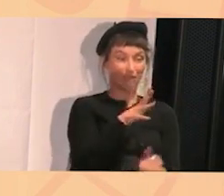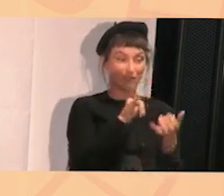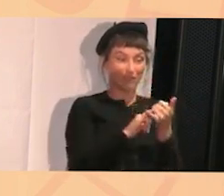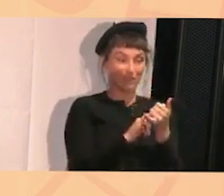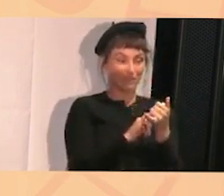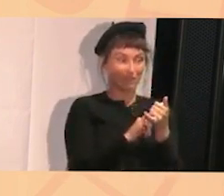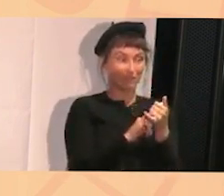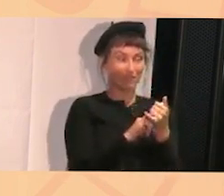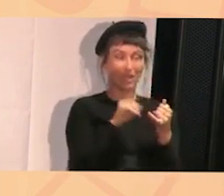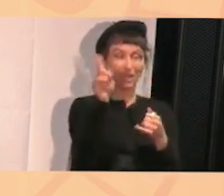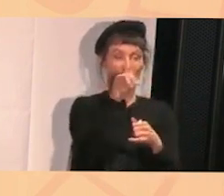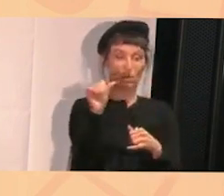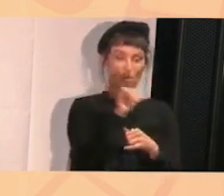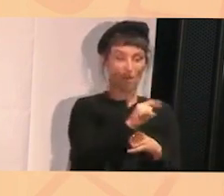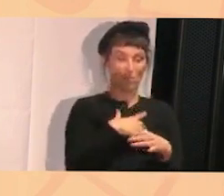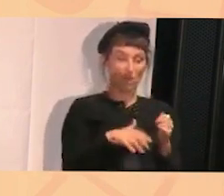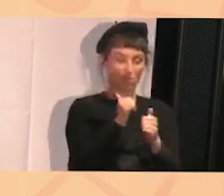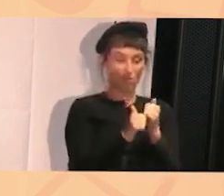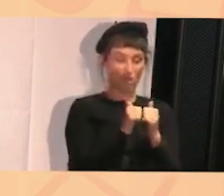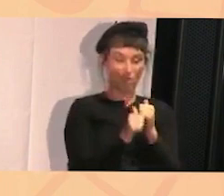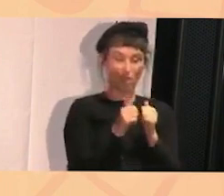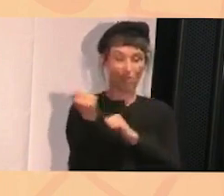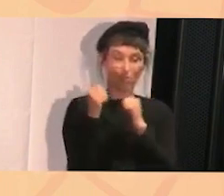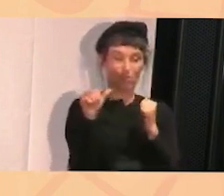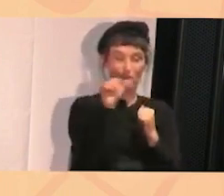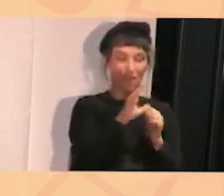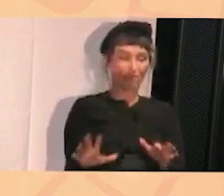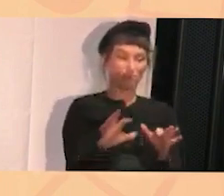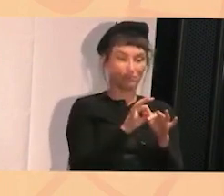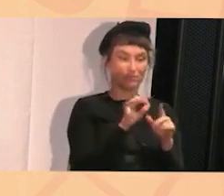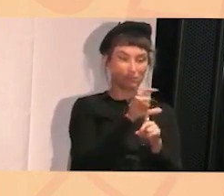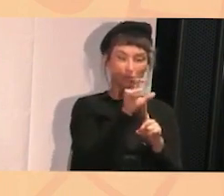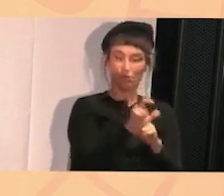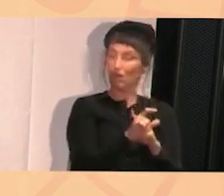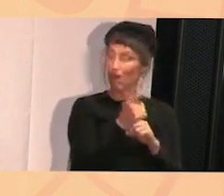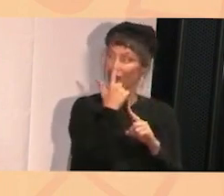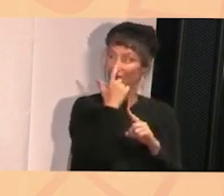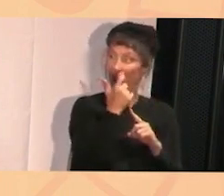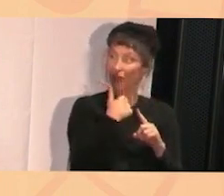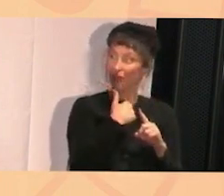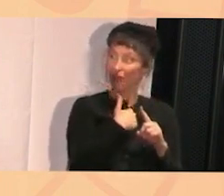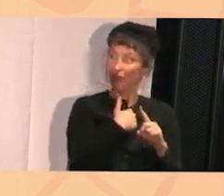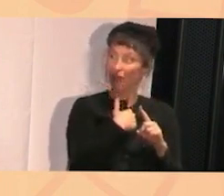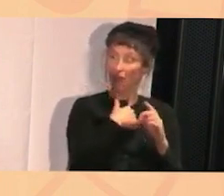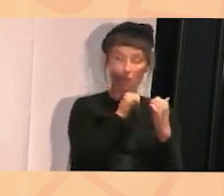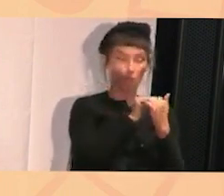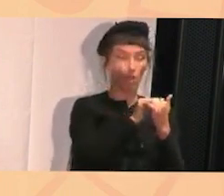now. My brother brought me back in. Luckily, I worked with him in the early